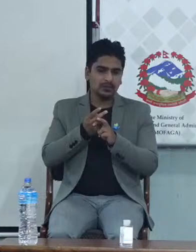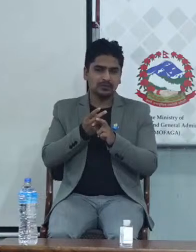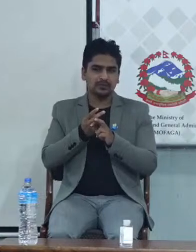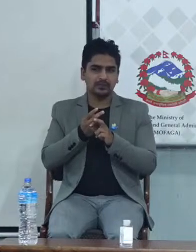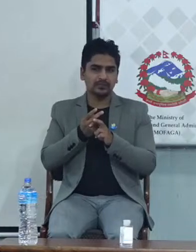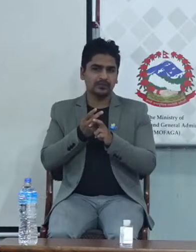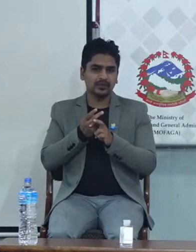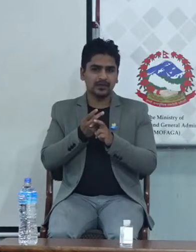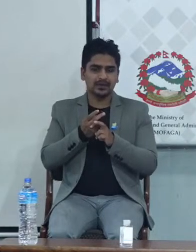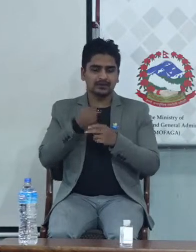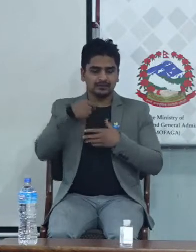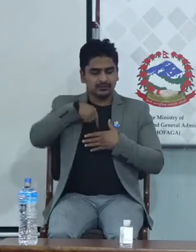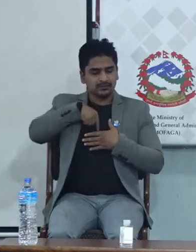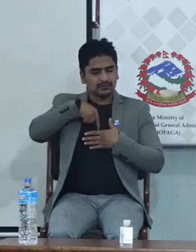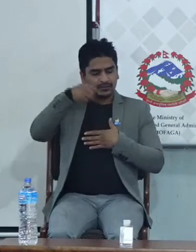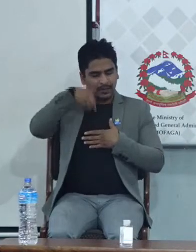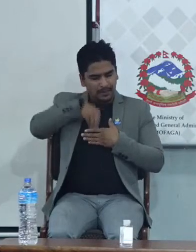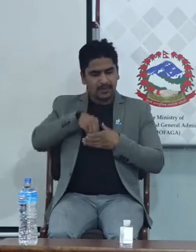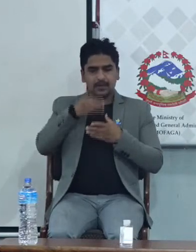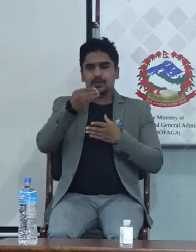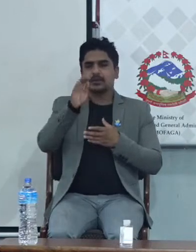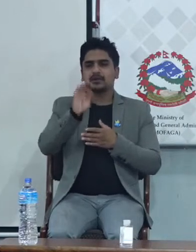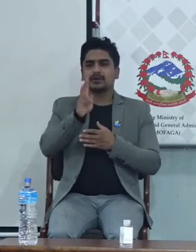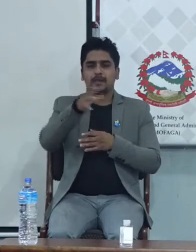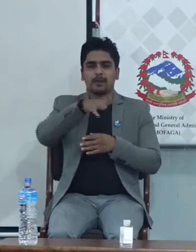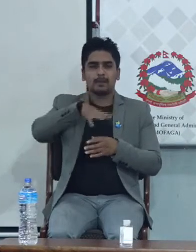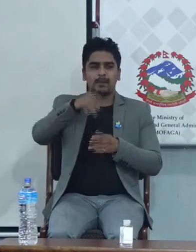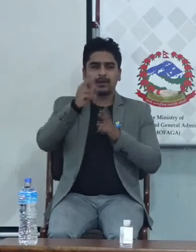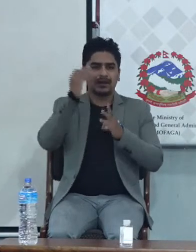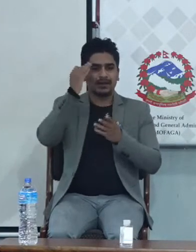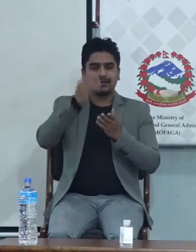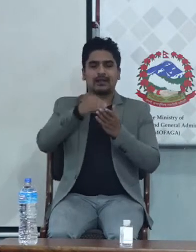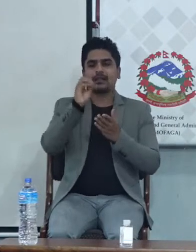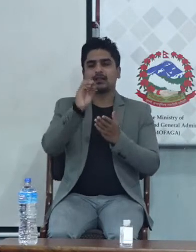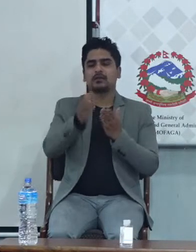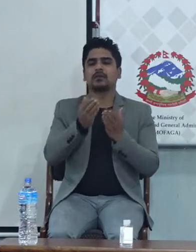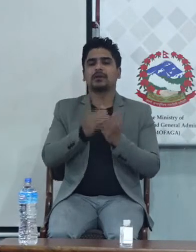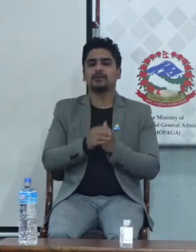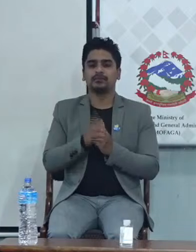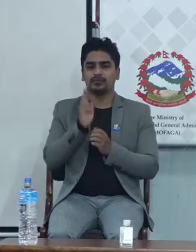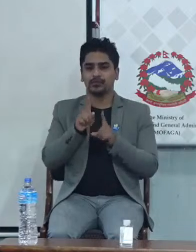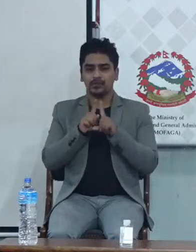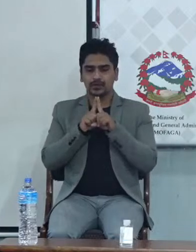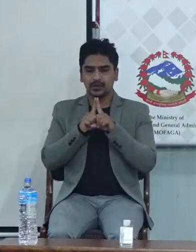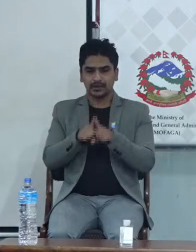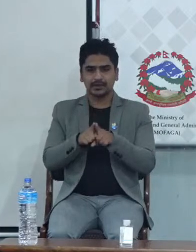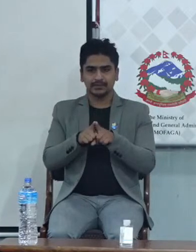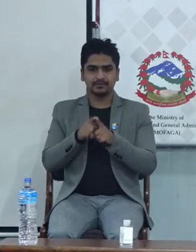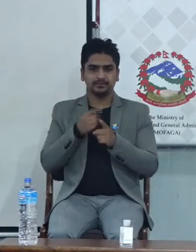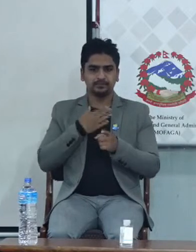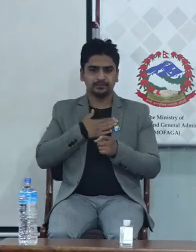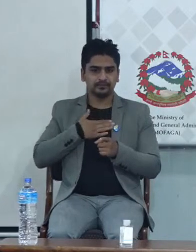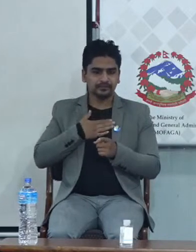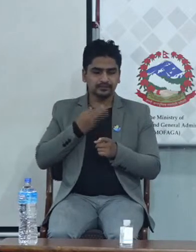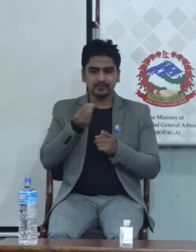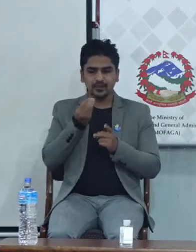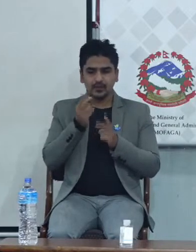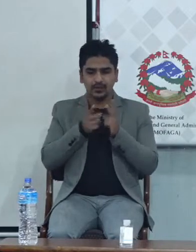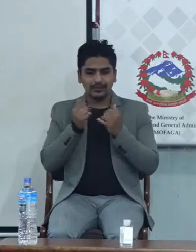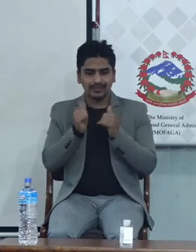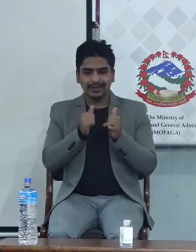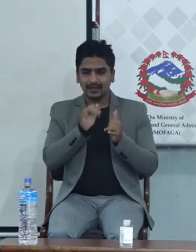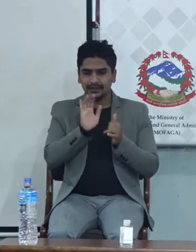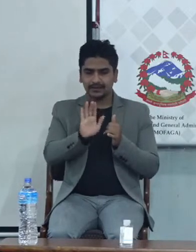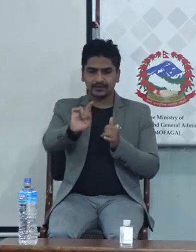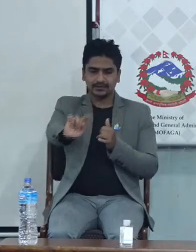that. Likewise, there might be many thoughts going on in your mind. We call it kind of, monkey mind,